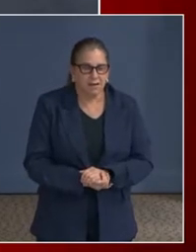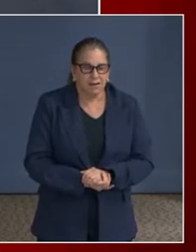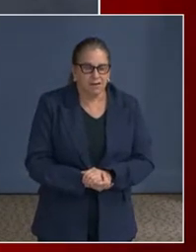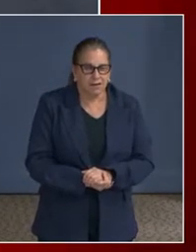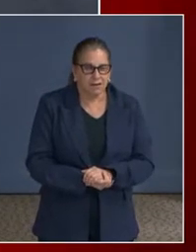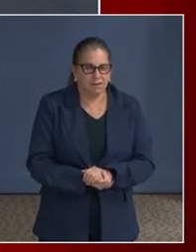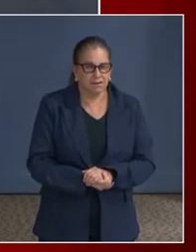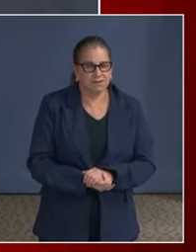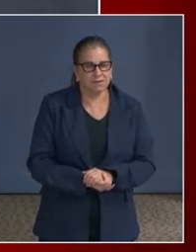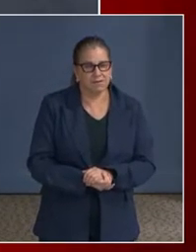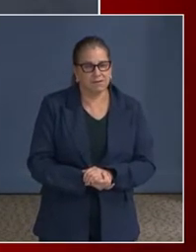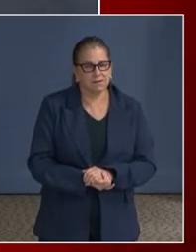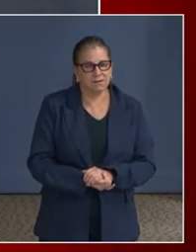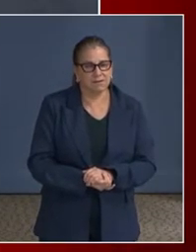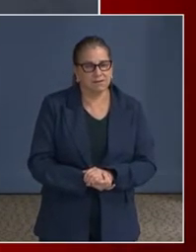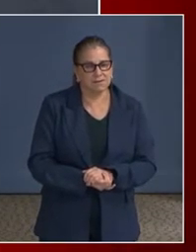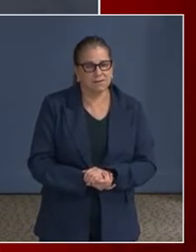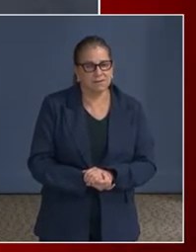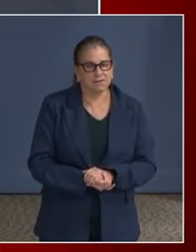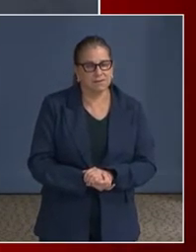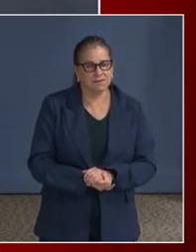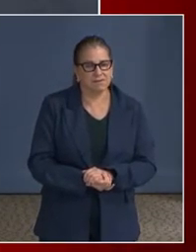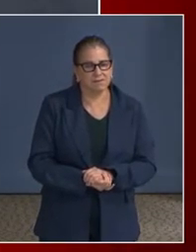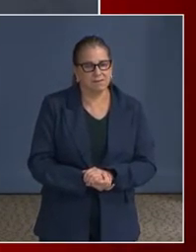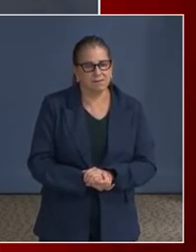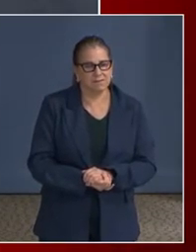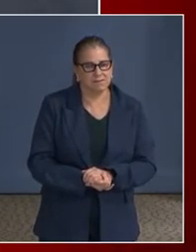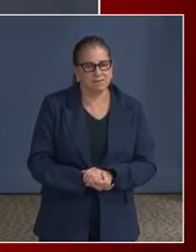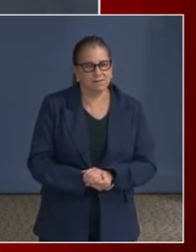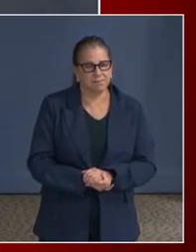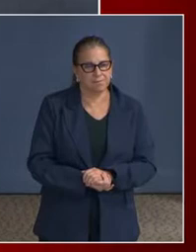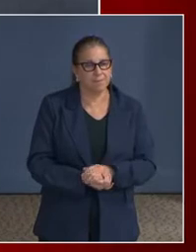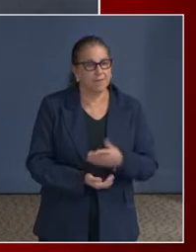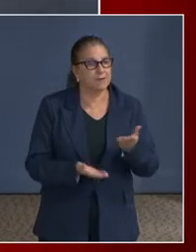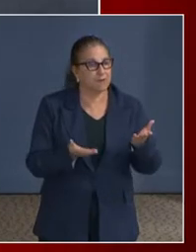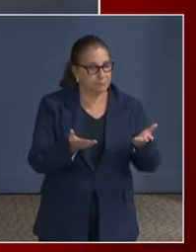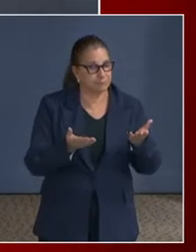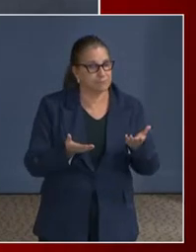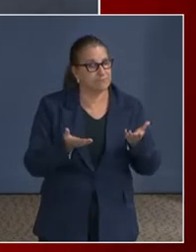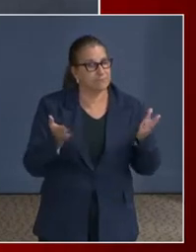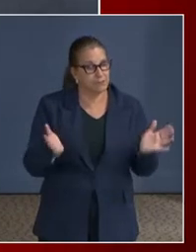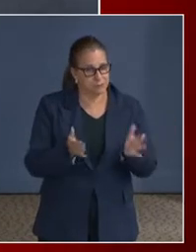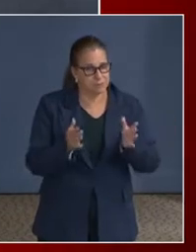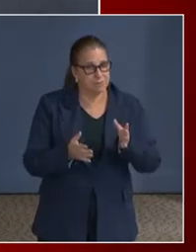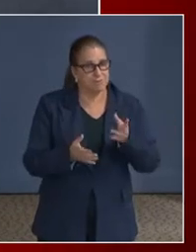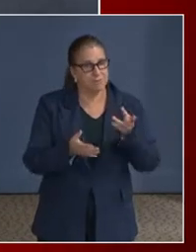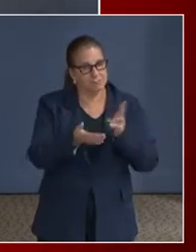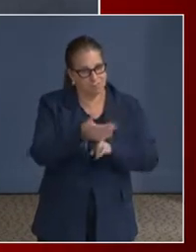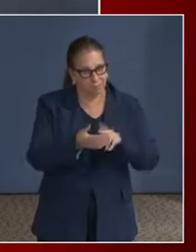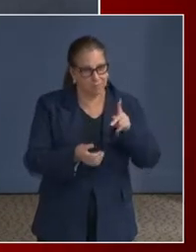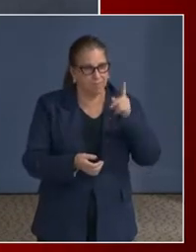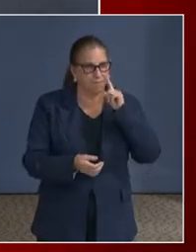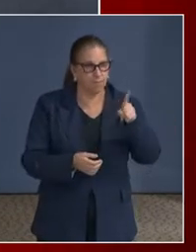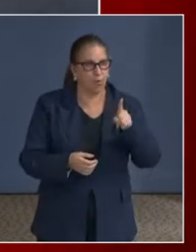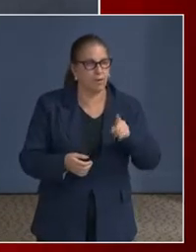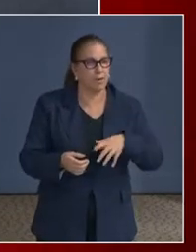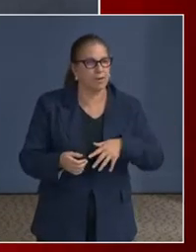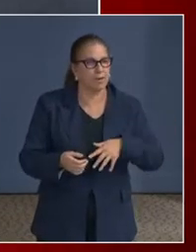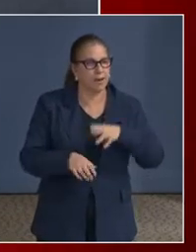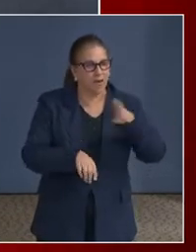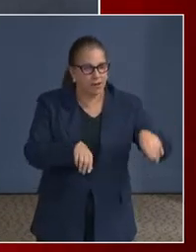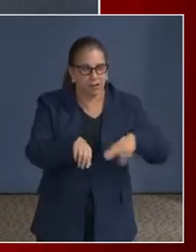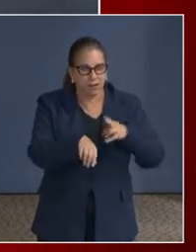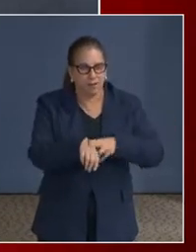for the Infant and Maternal Health Summit. The main stage as Faith,